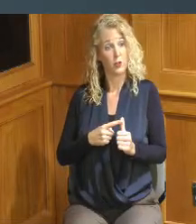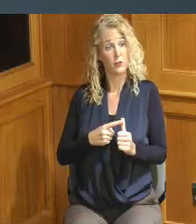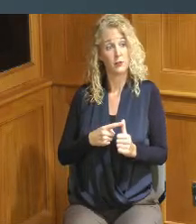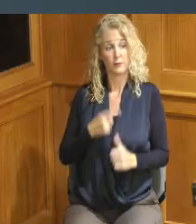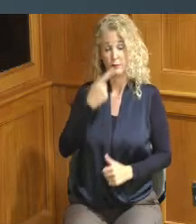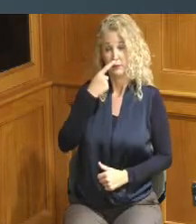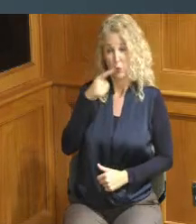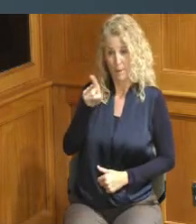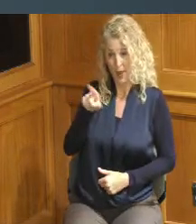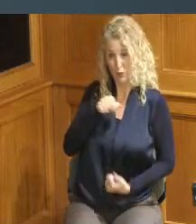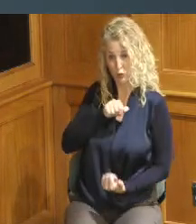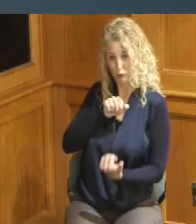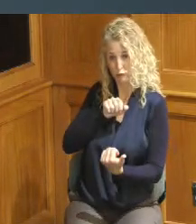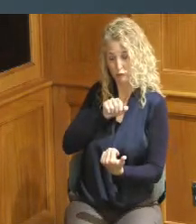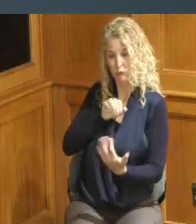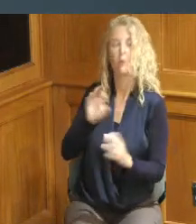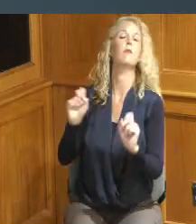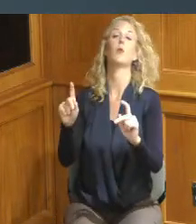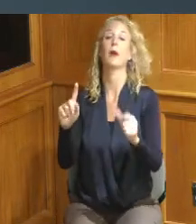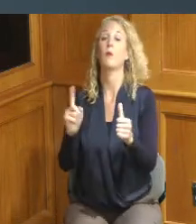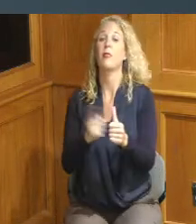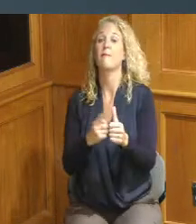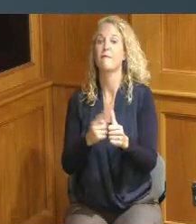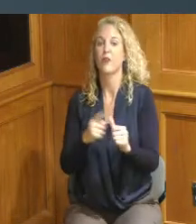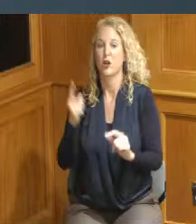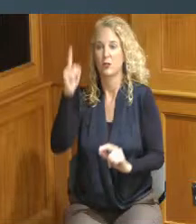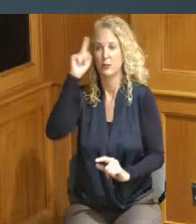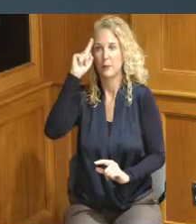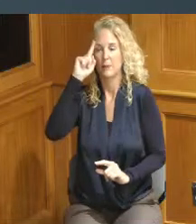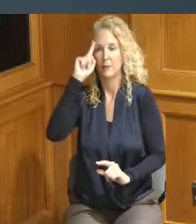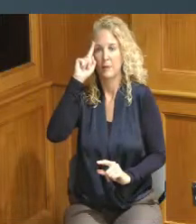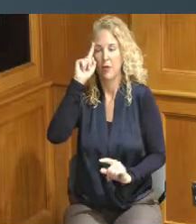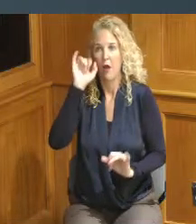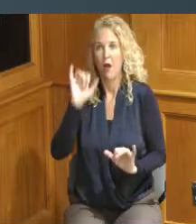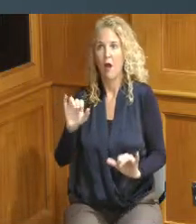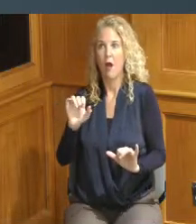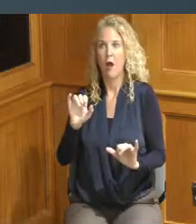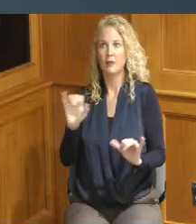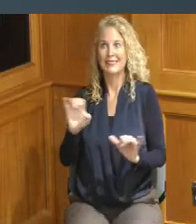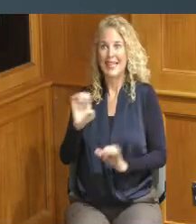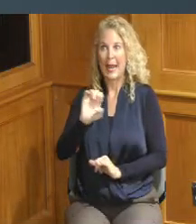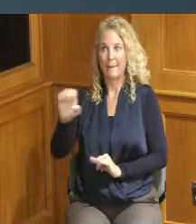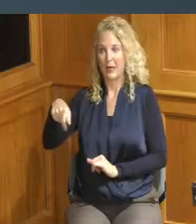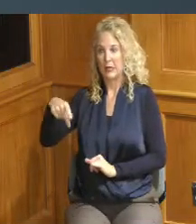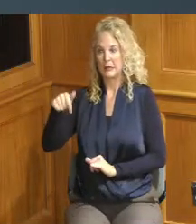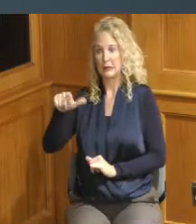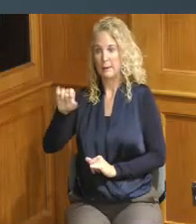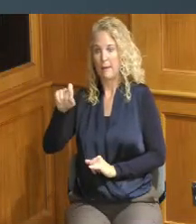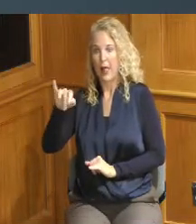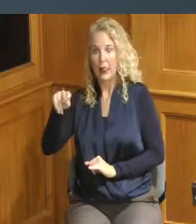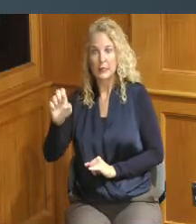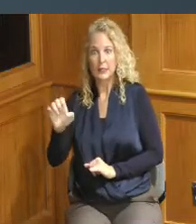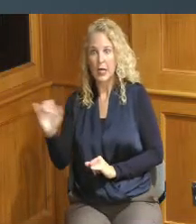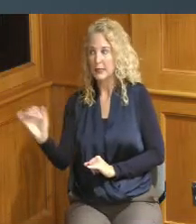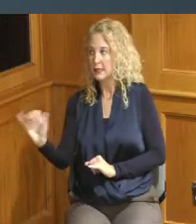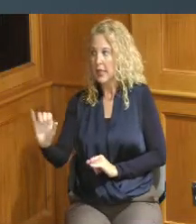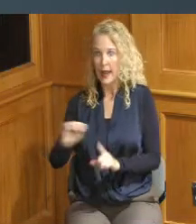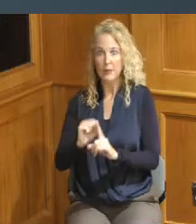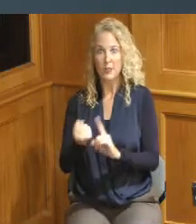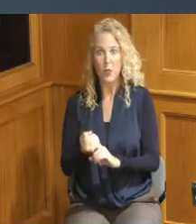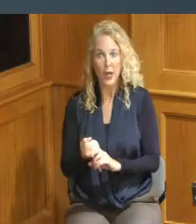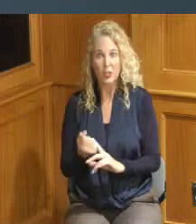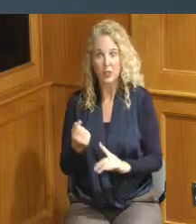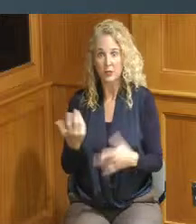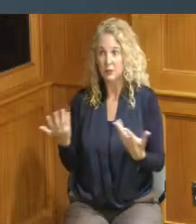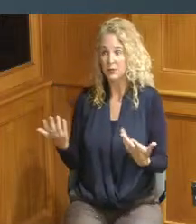address, is, well, first thing people thought was East Palestine. Mm-hmm. Can you talk a little bit about this is not the same situation?